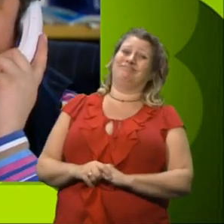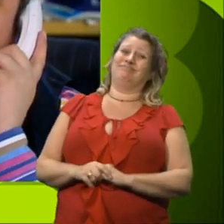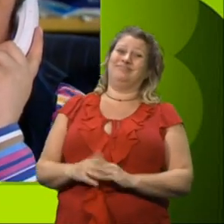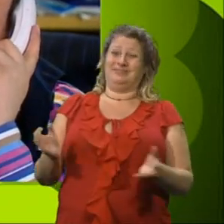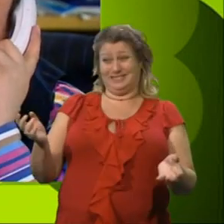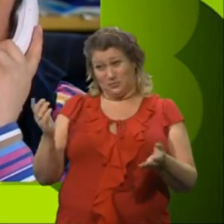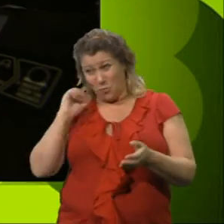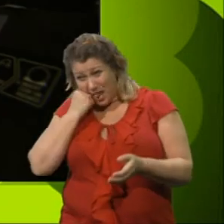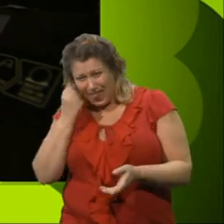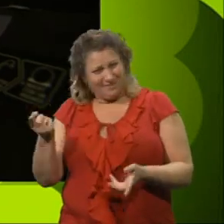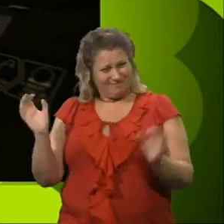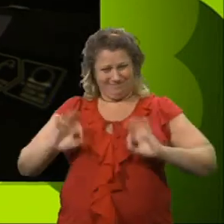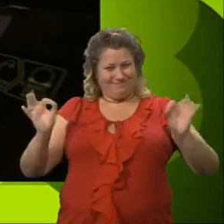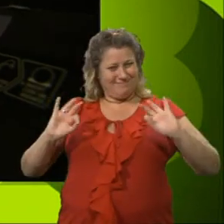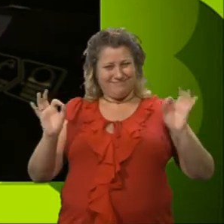Like that's ever going to happen?